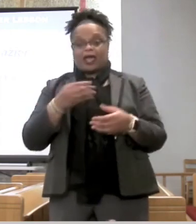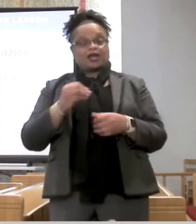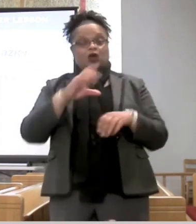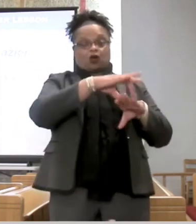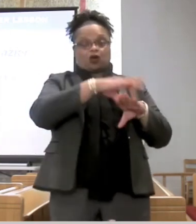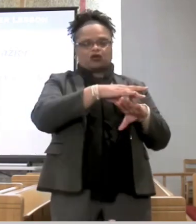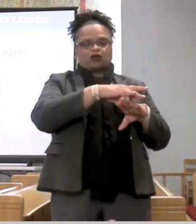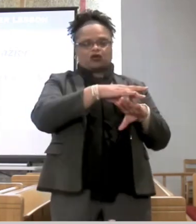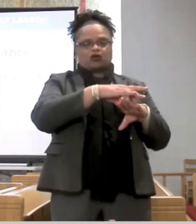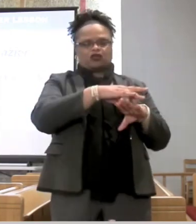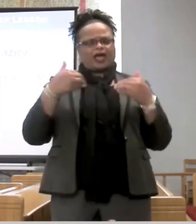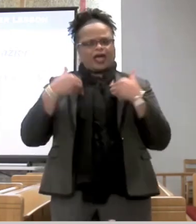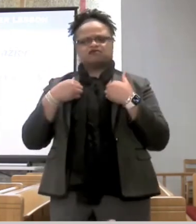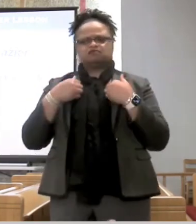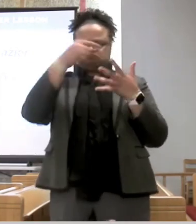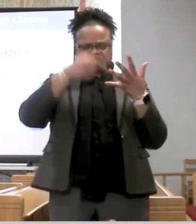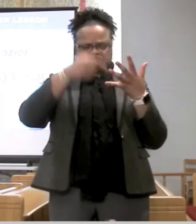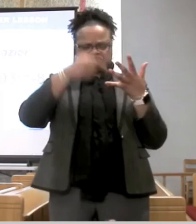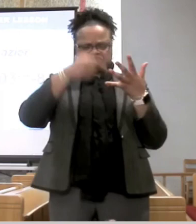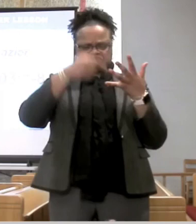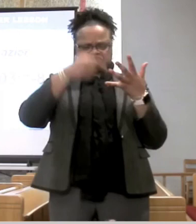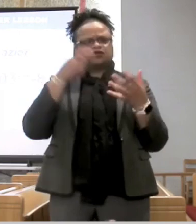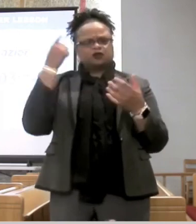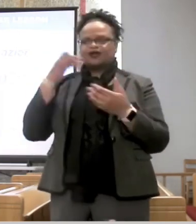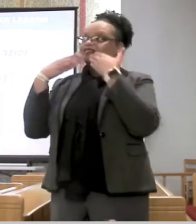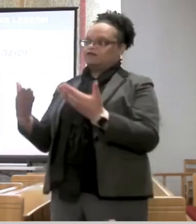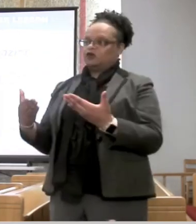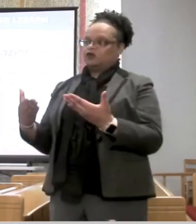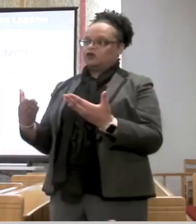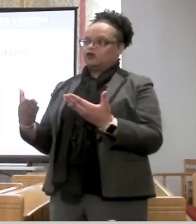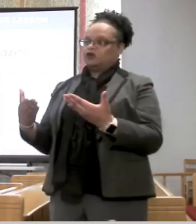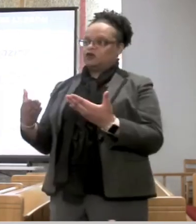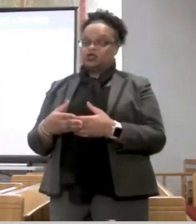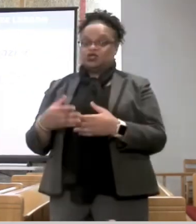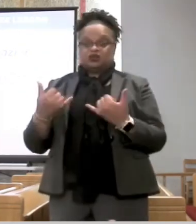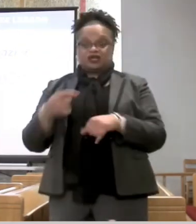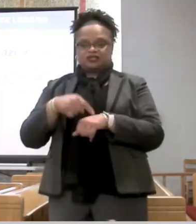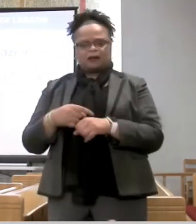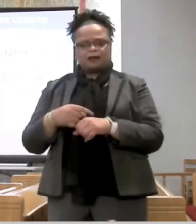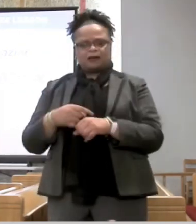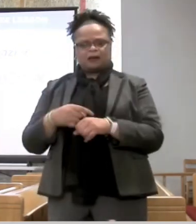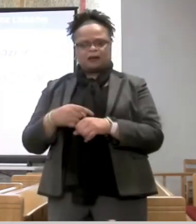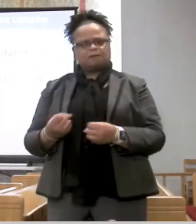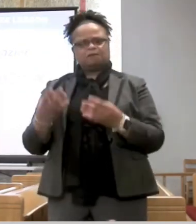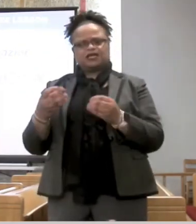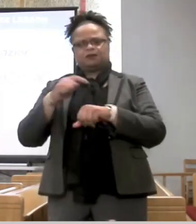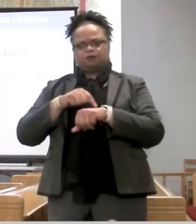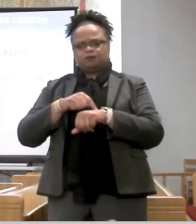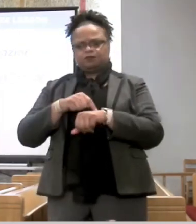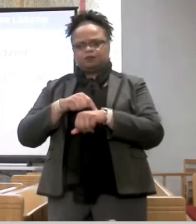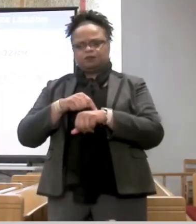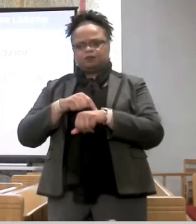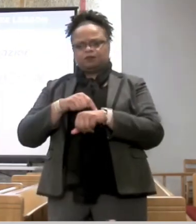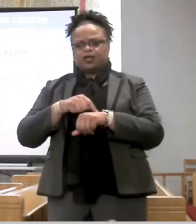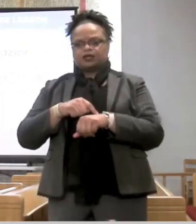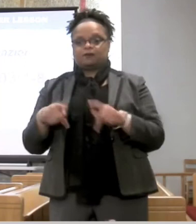we have plenty to be thankful for. In this season that we're in, many people speak about